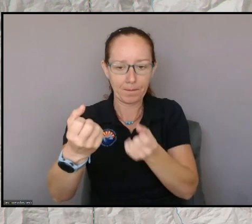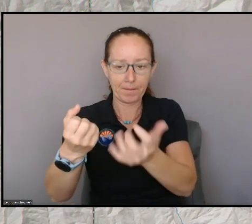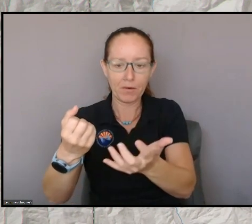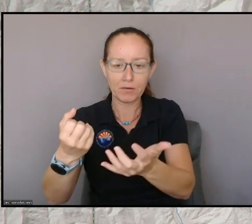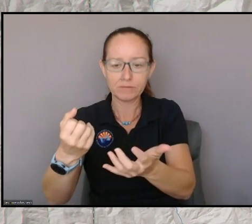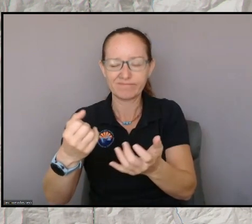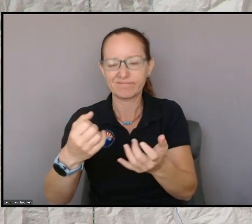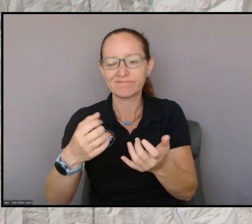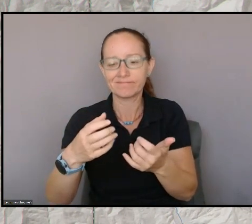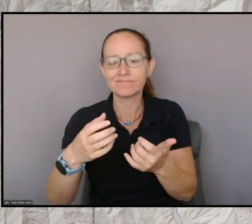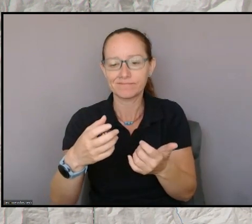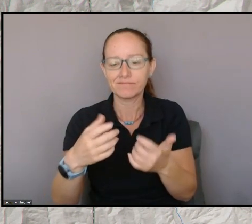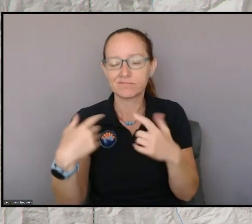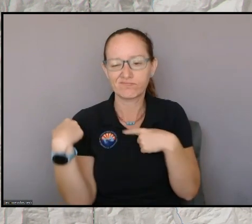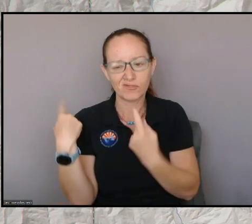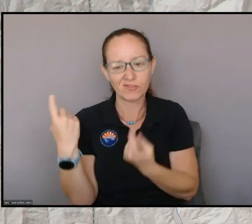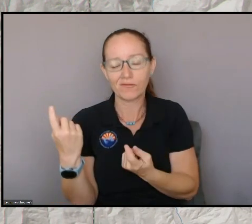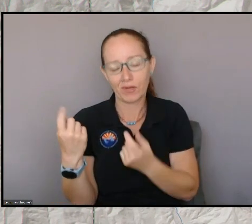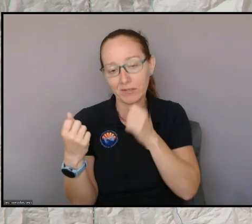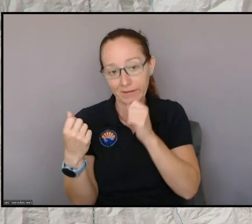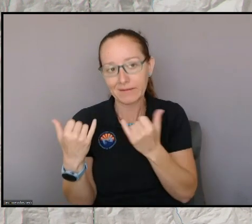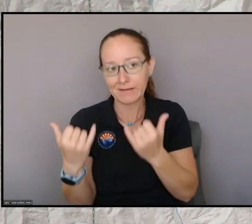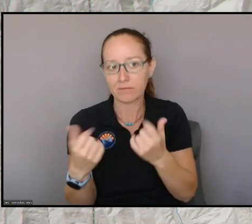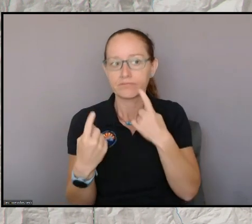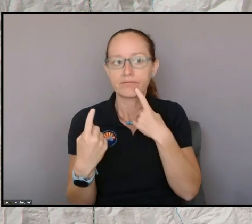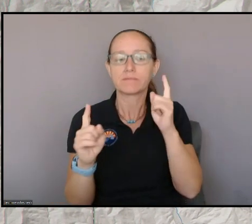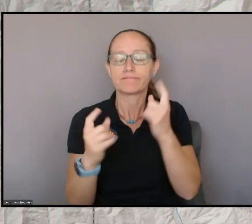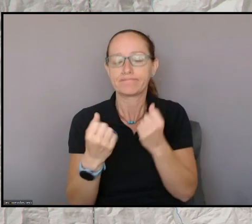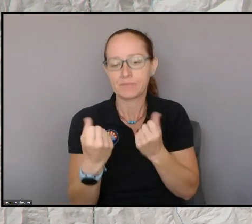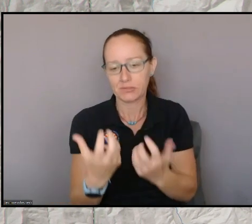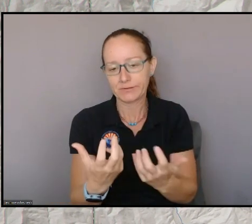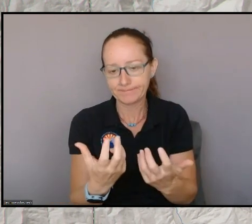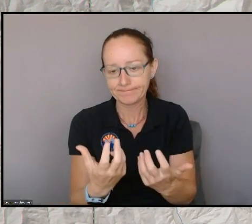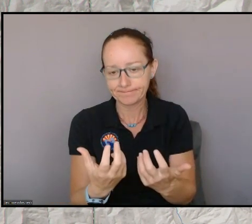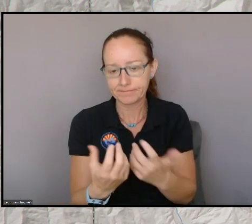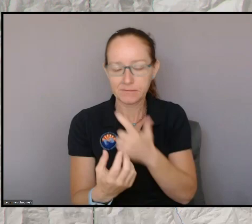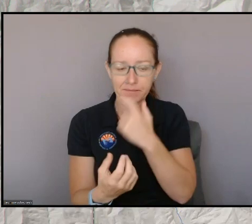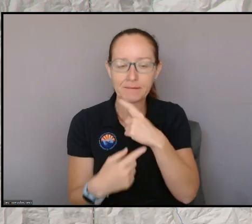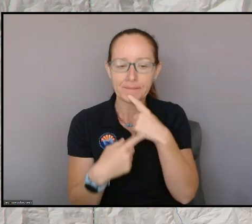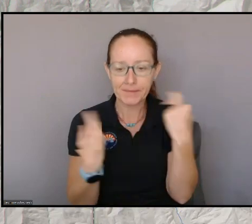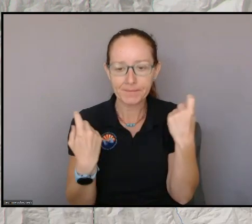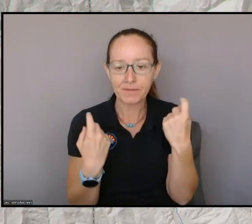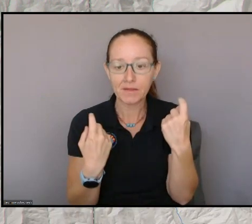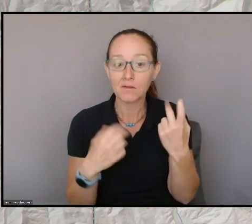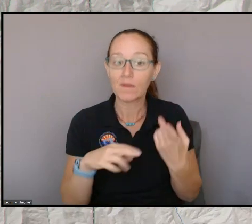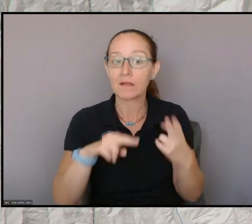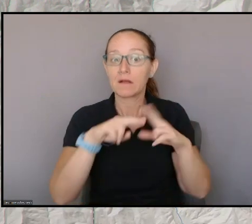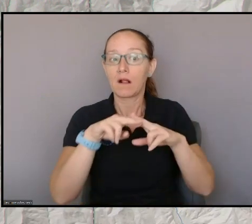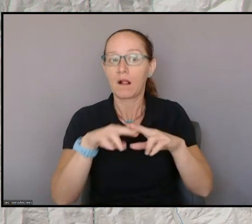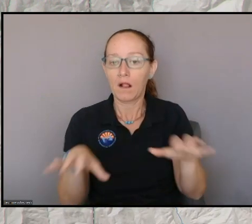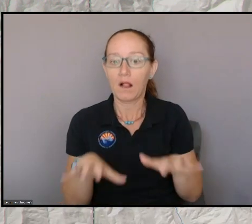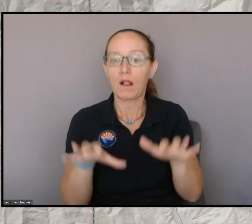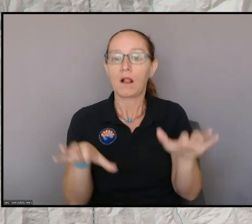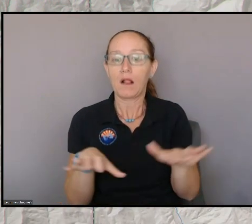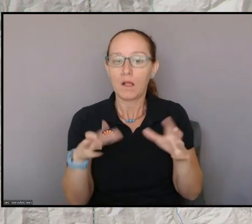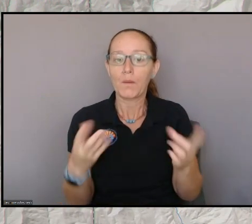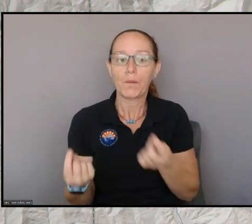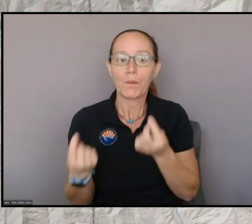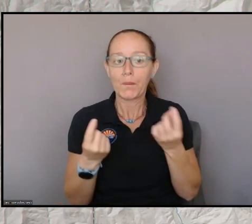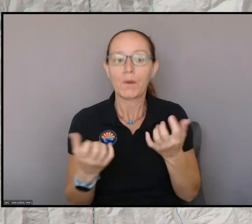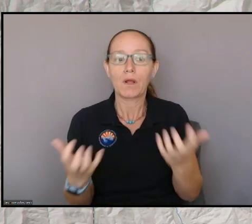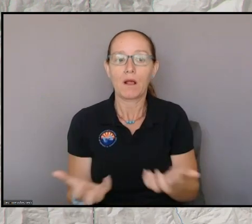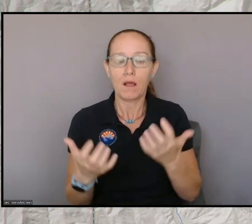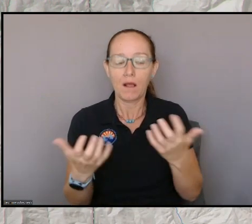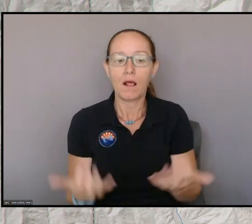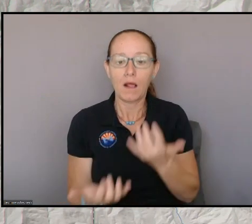And with the drier temperatures, I said that really put an uptick in the fire behavior that was going on in there, and we did have lots